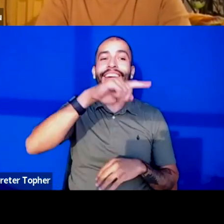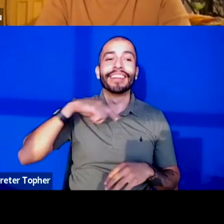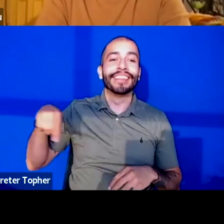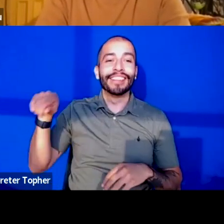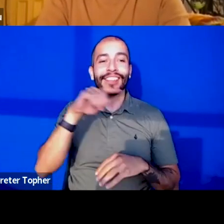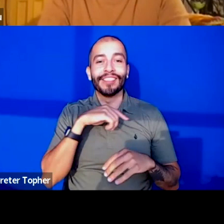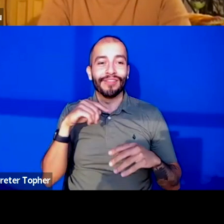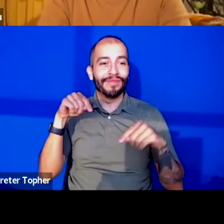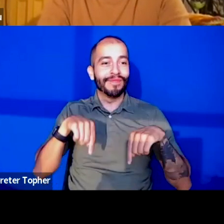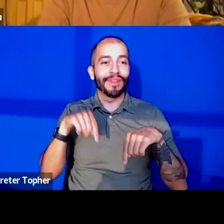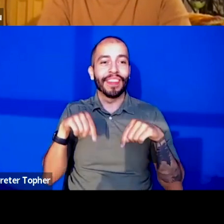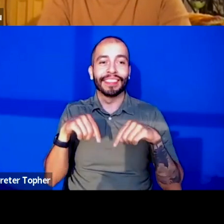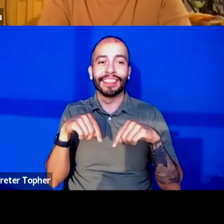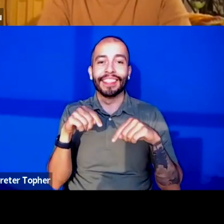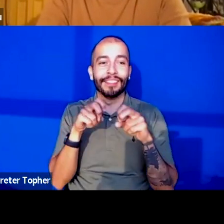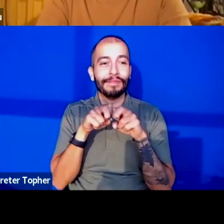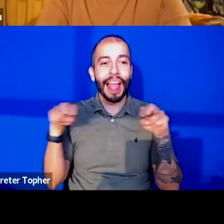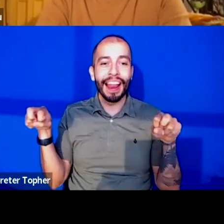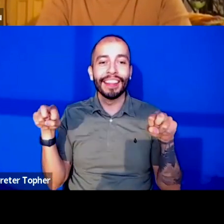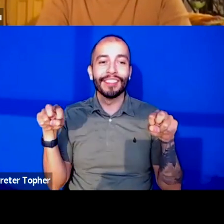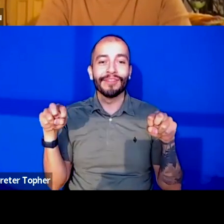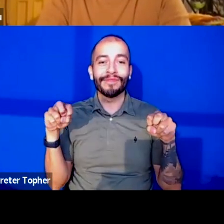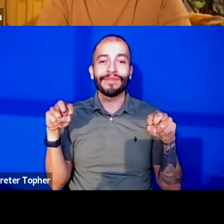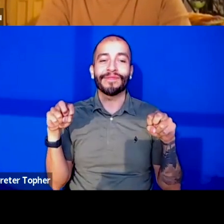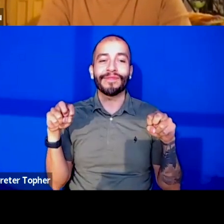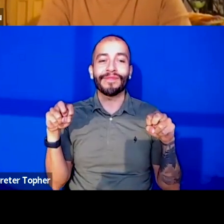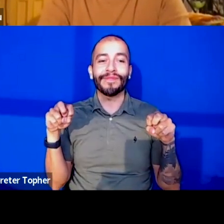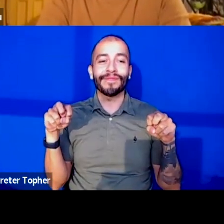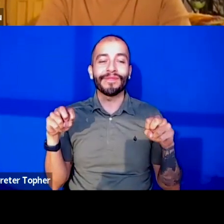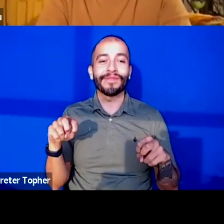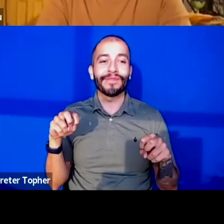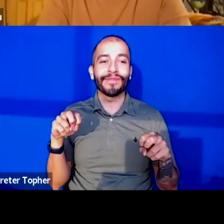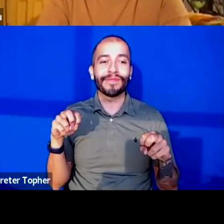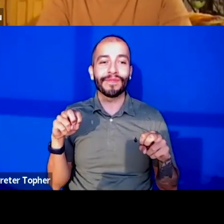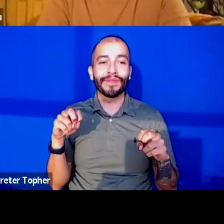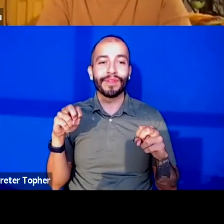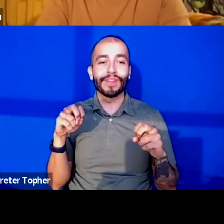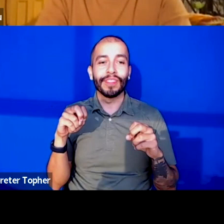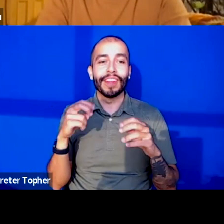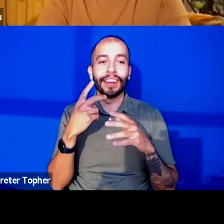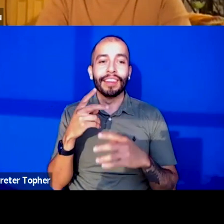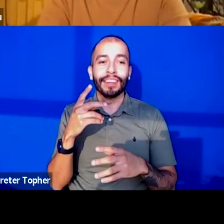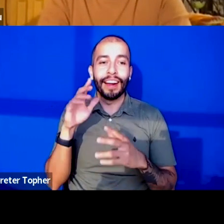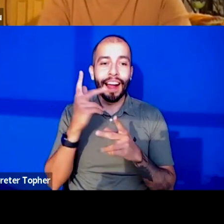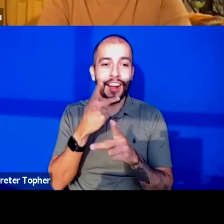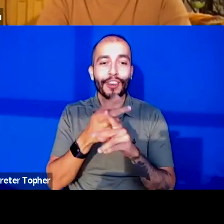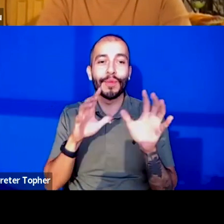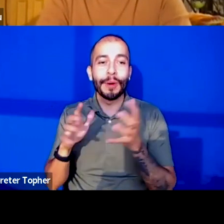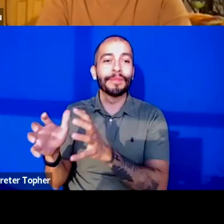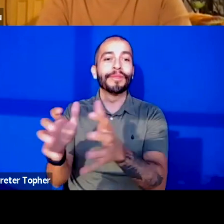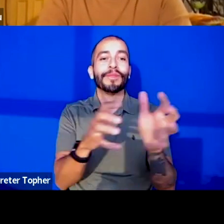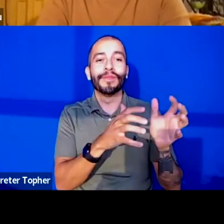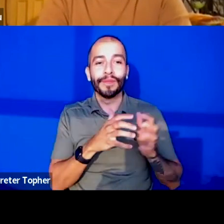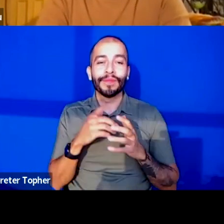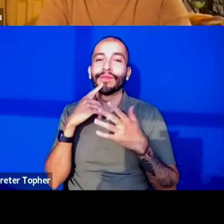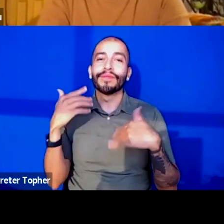building. It's really beautiful to see these conversations happening ongoing for a few years now. So